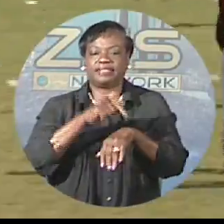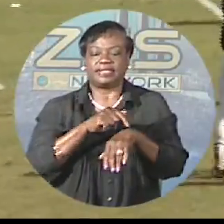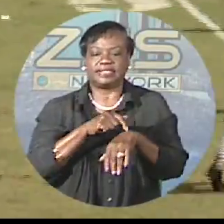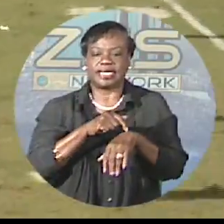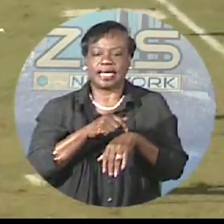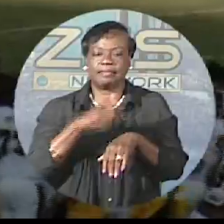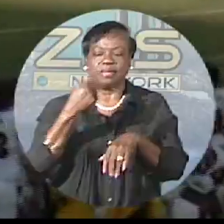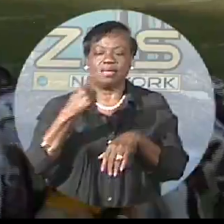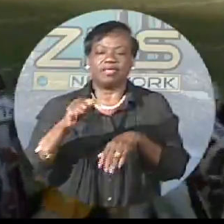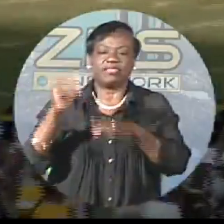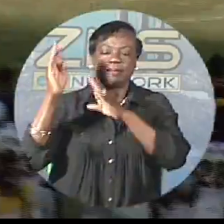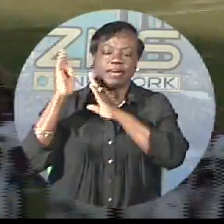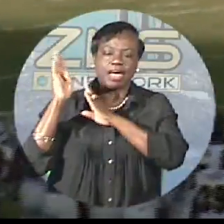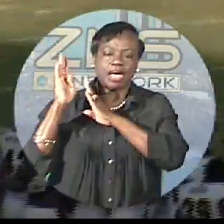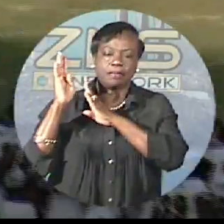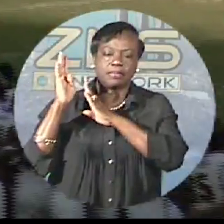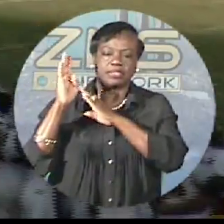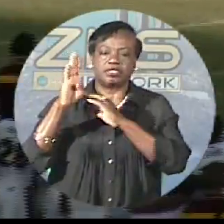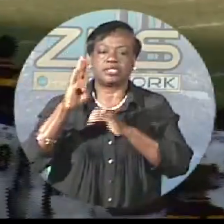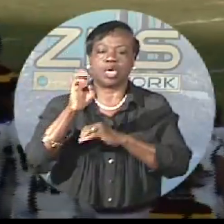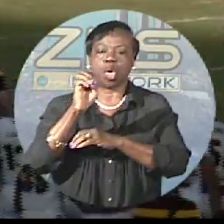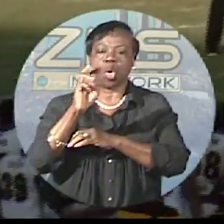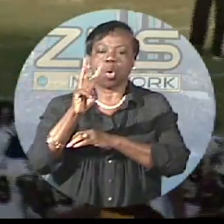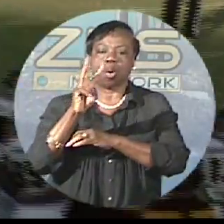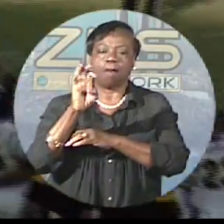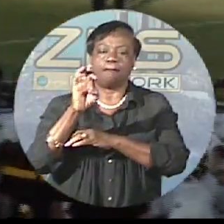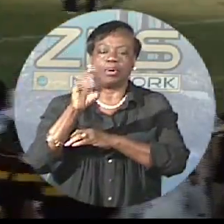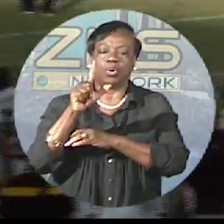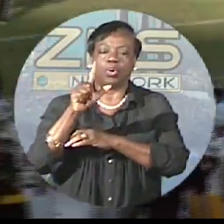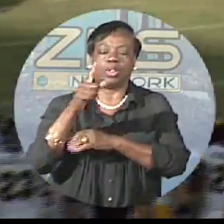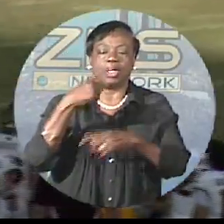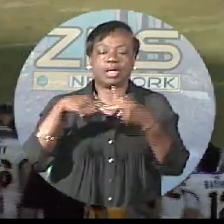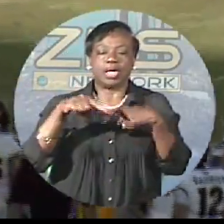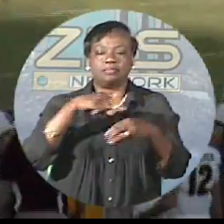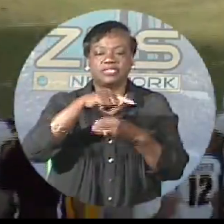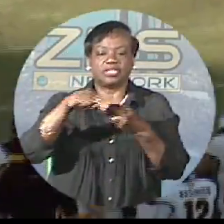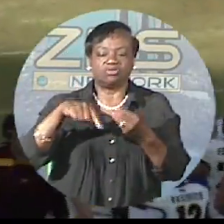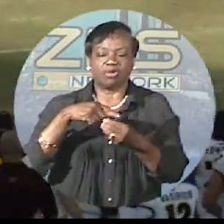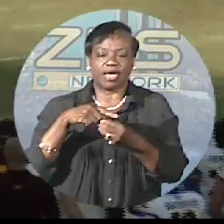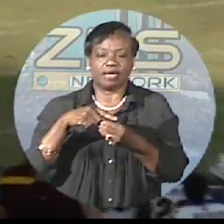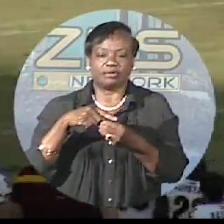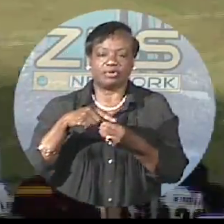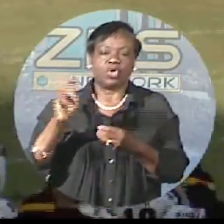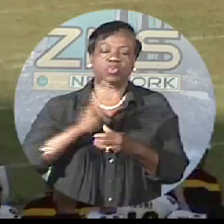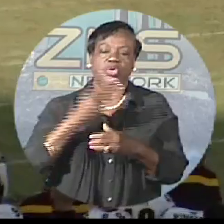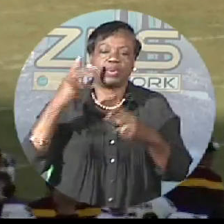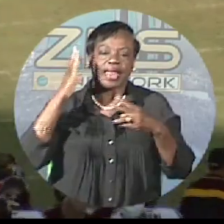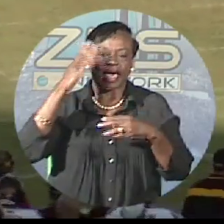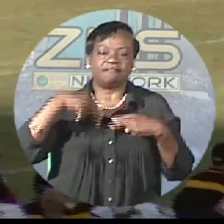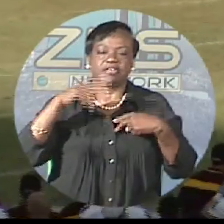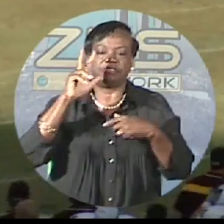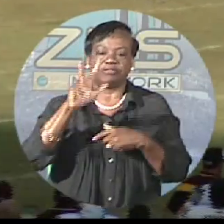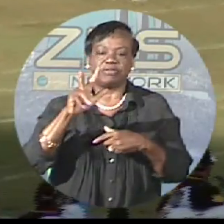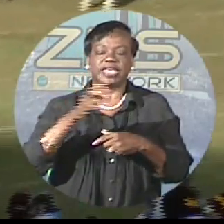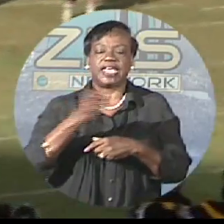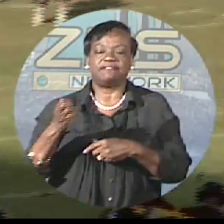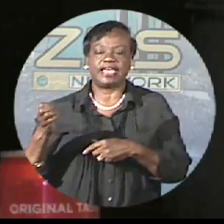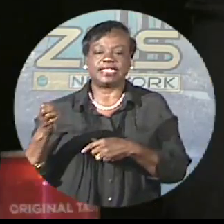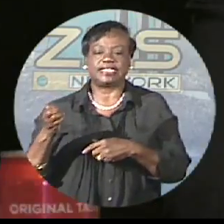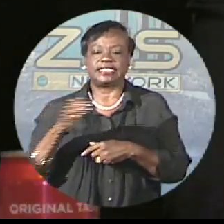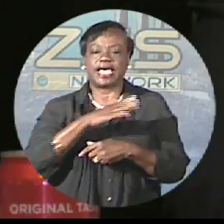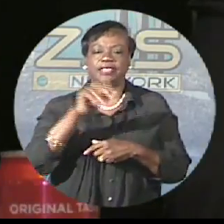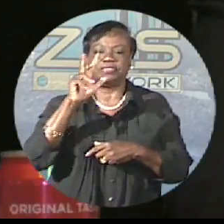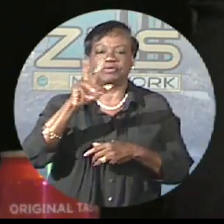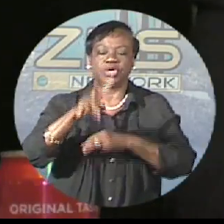the Bahamas Bowl comes around in December, we would have hosted 3 regional events and 3 world